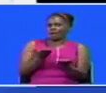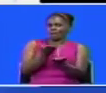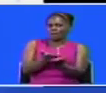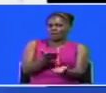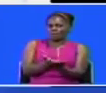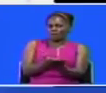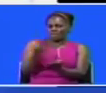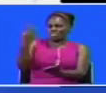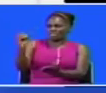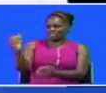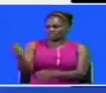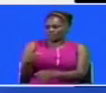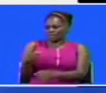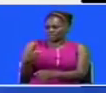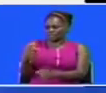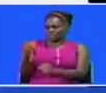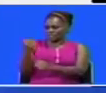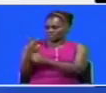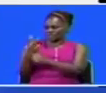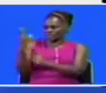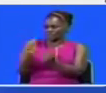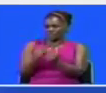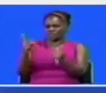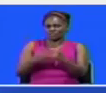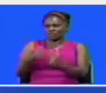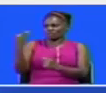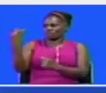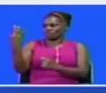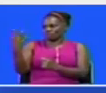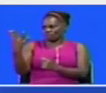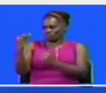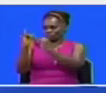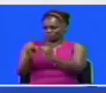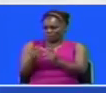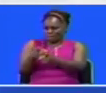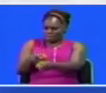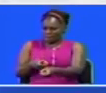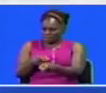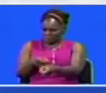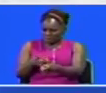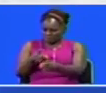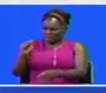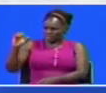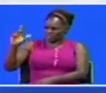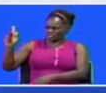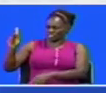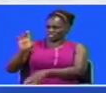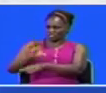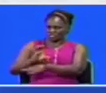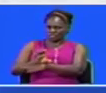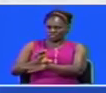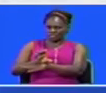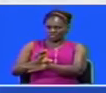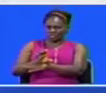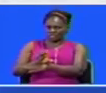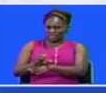dated 30th December 2016 by four individuals accusing the former head of the Anglican Church of going to bed